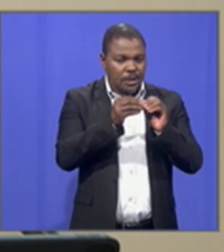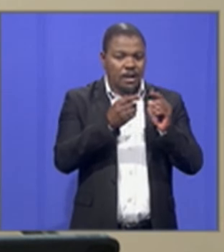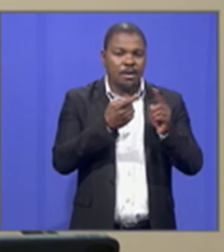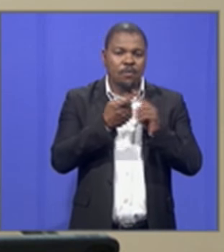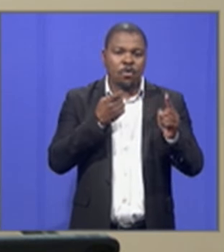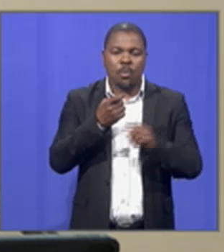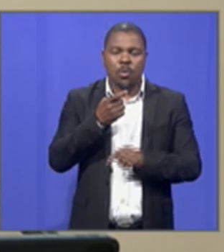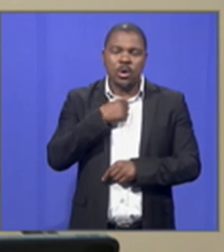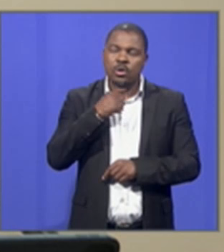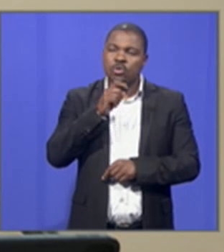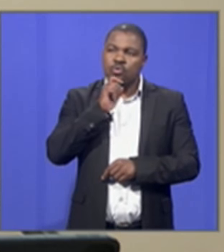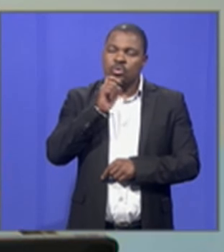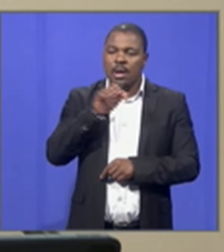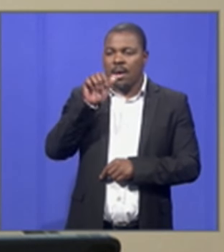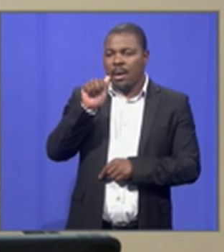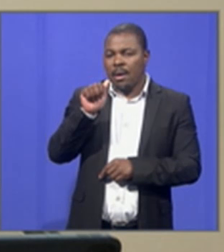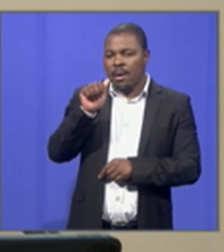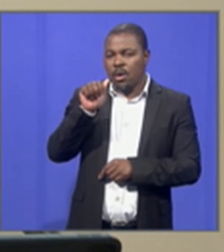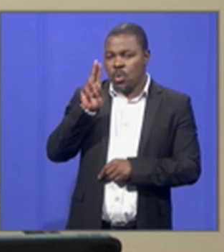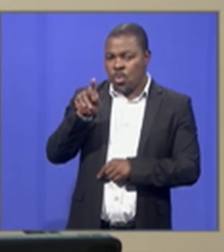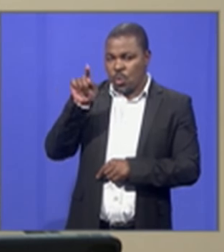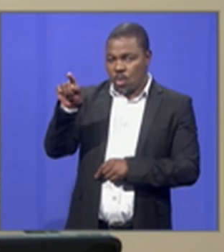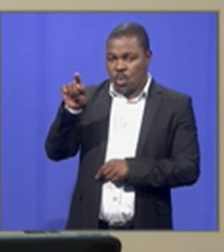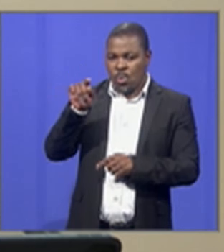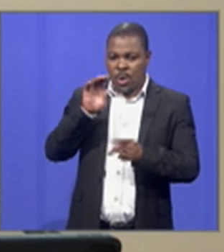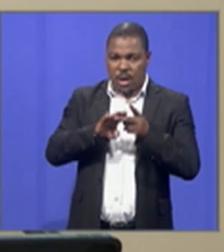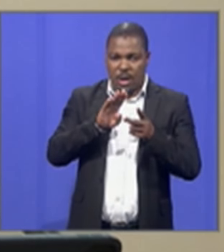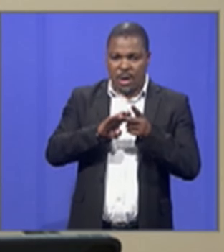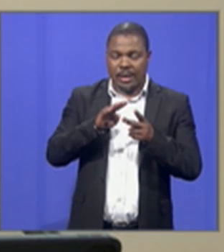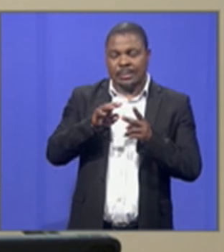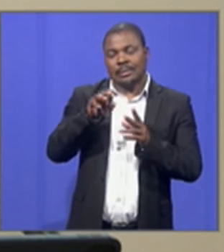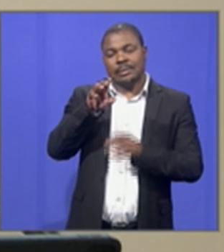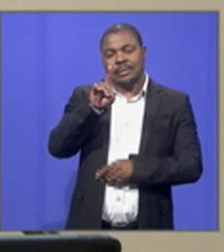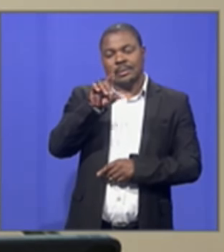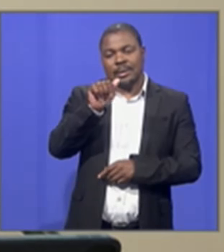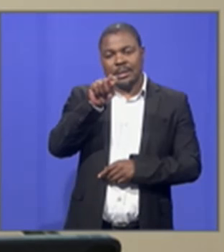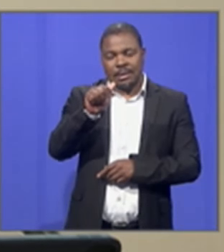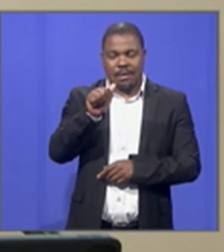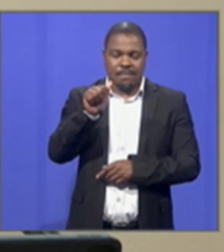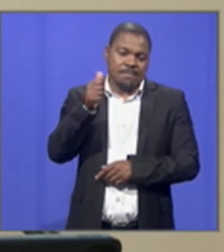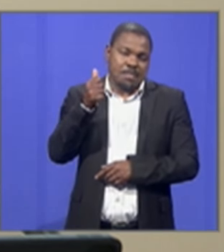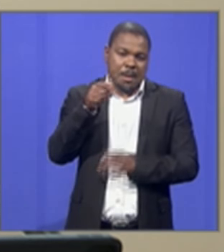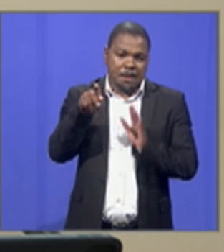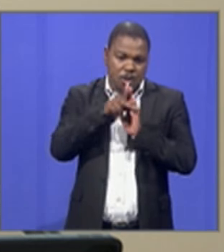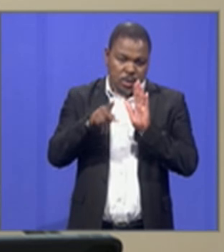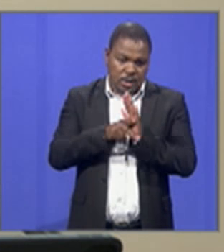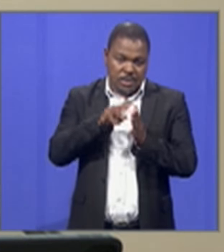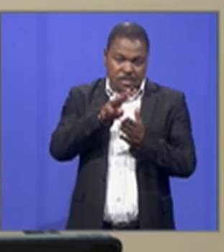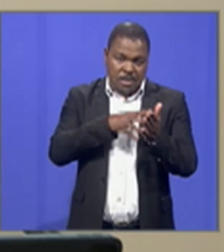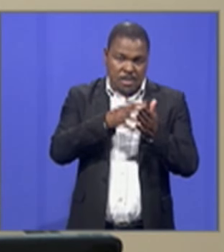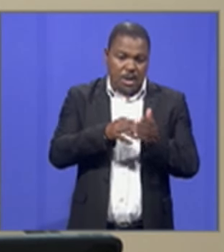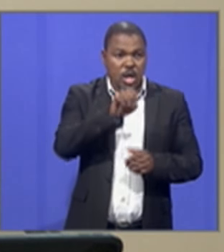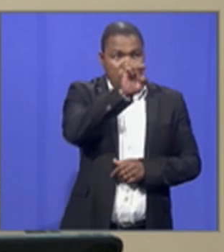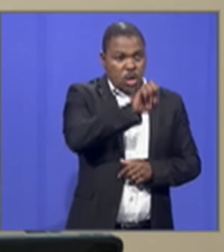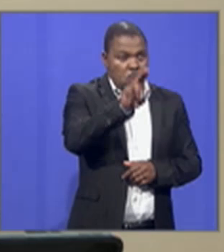Union's continent AI strategy and data policy framework, the European Union's AI